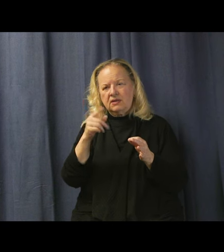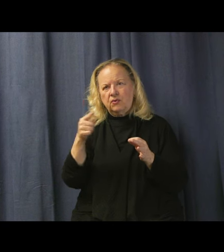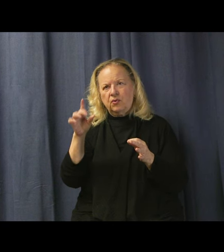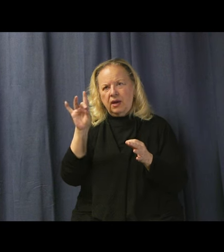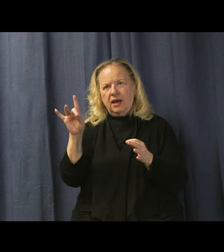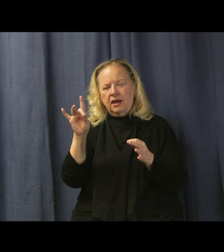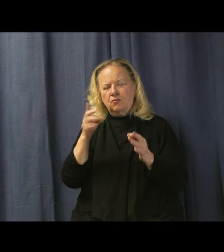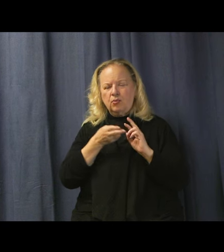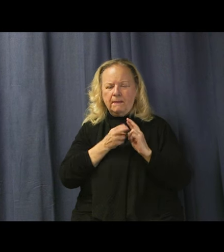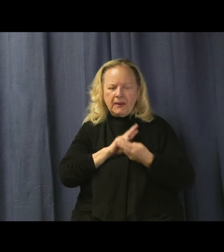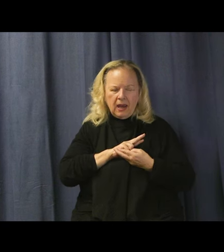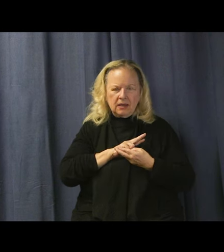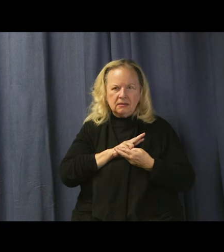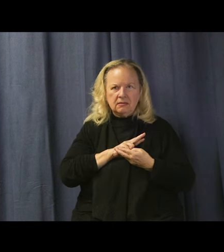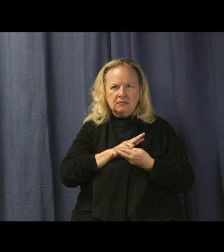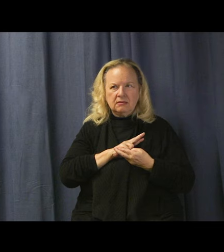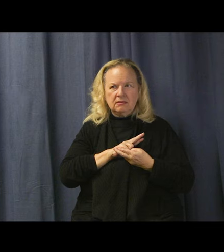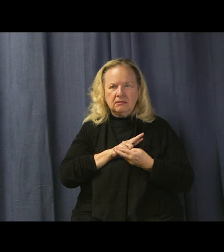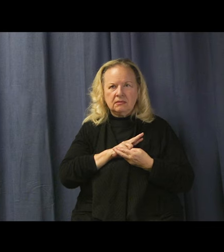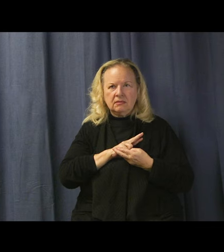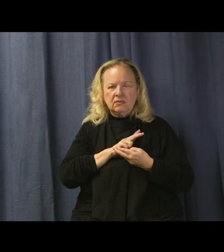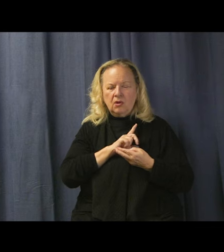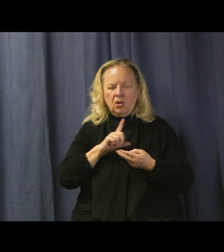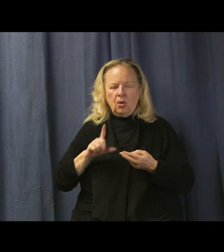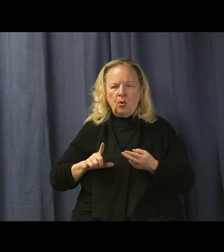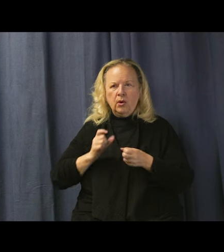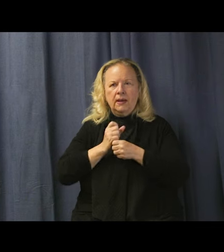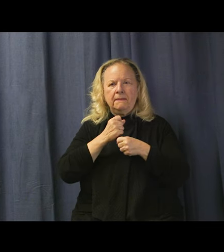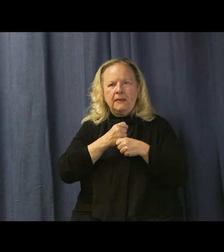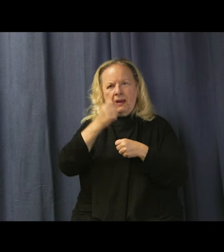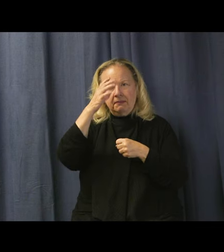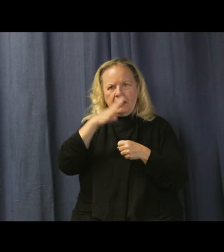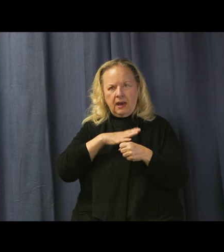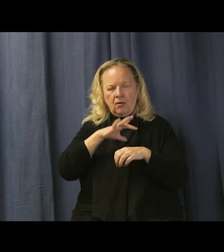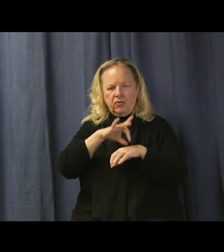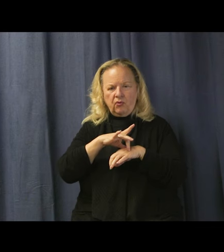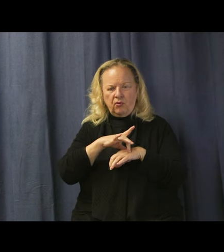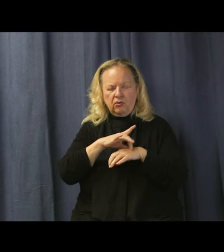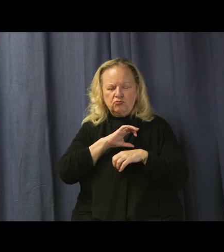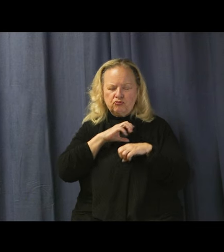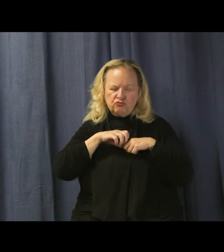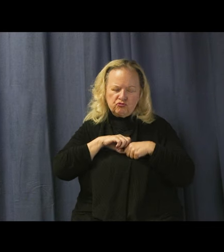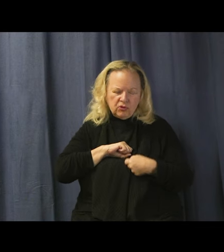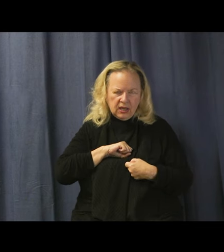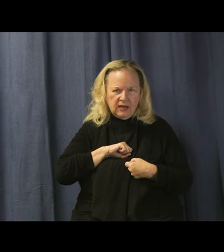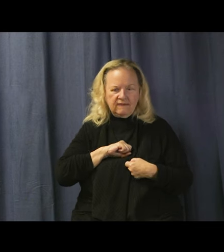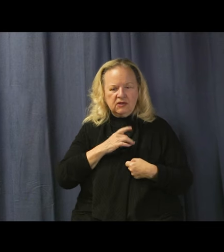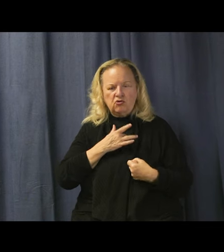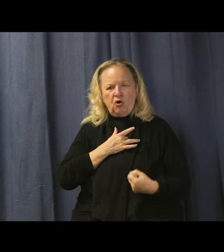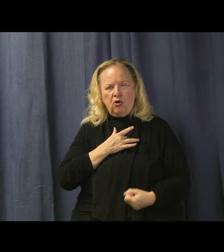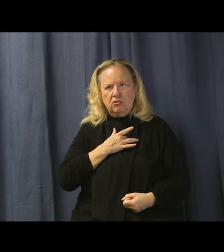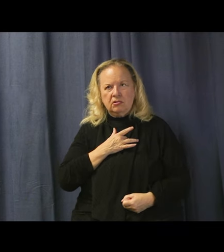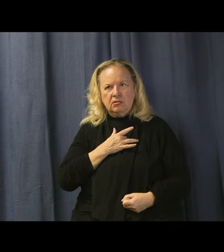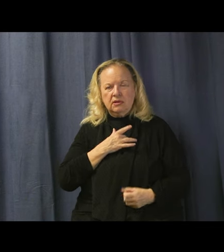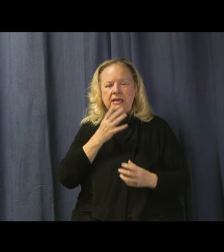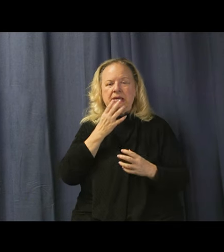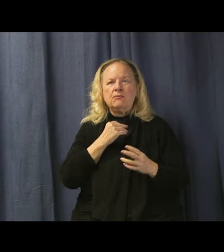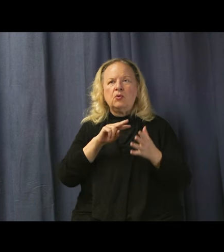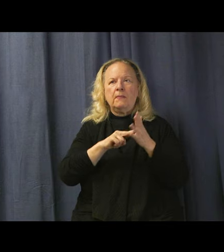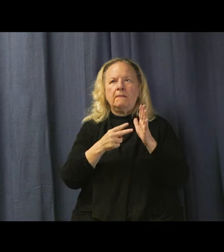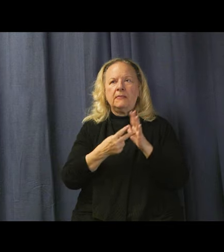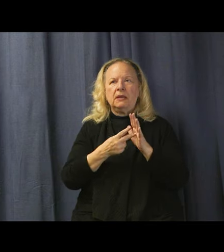it repents the Lord that he made man on the earth. It grieved him in his heart, and in Hebrew it